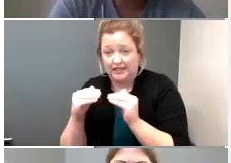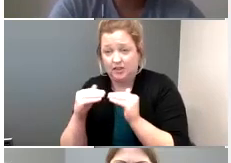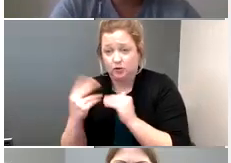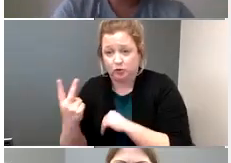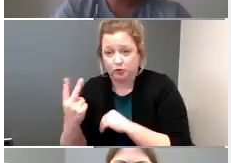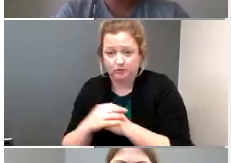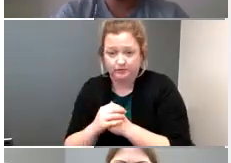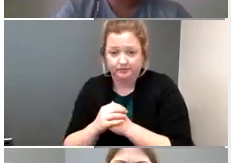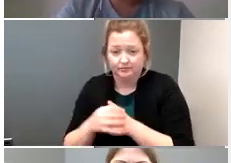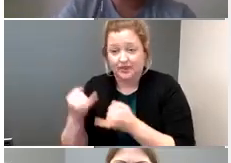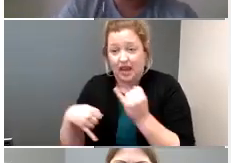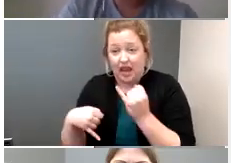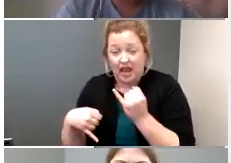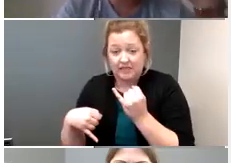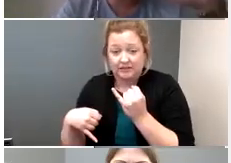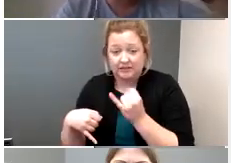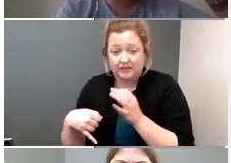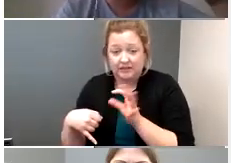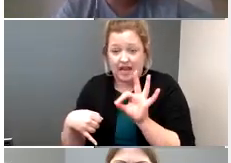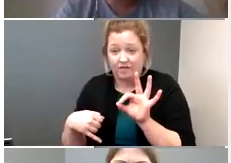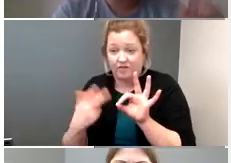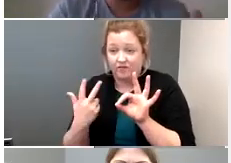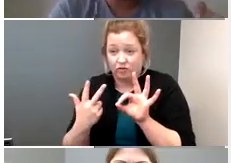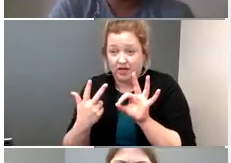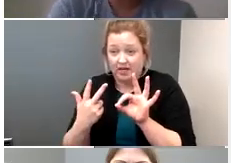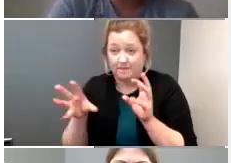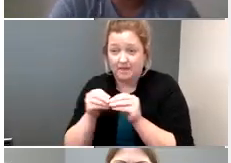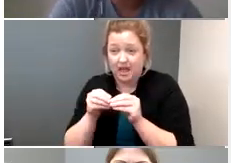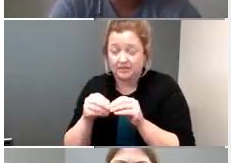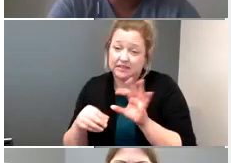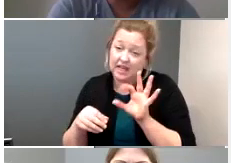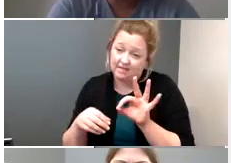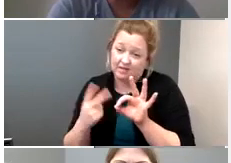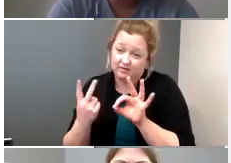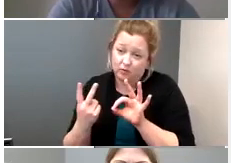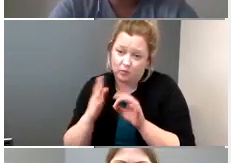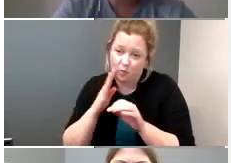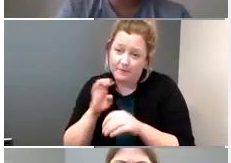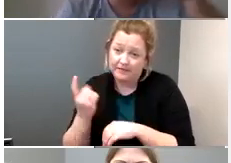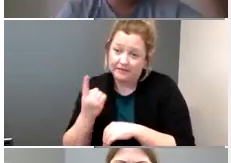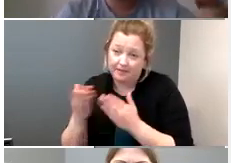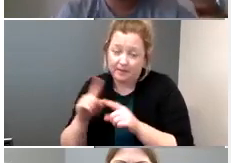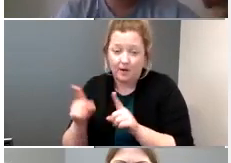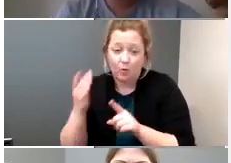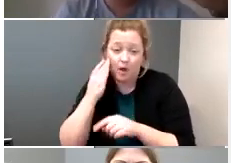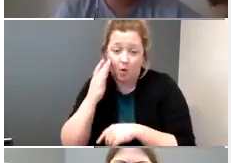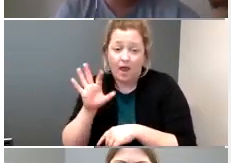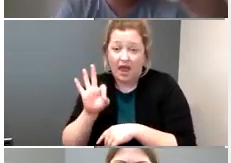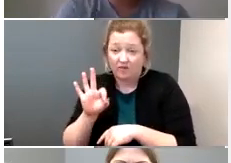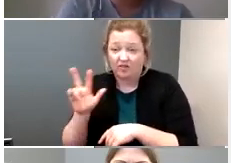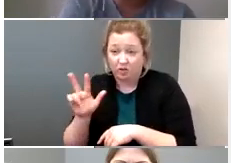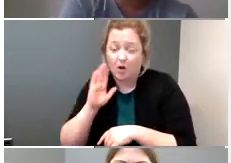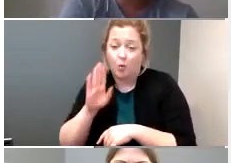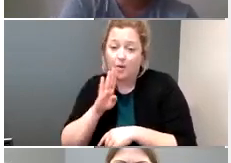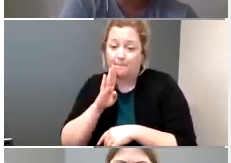2 is going to be something, but we know what f of 3 is. F of 3 is going to be 2 plus something. But now